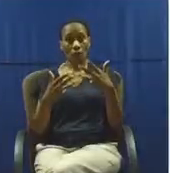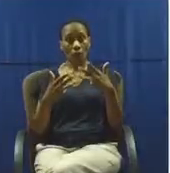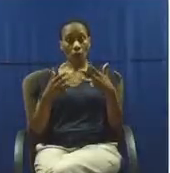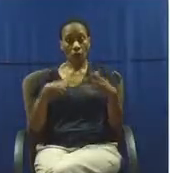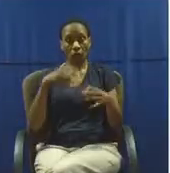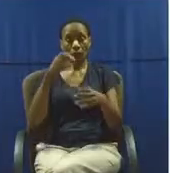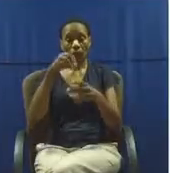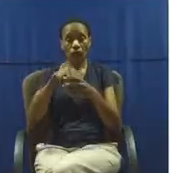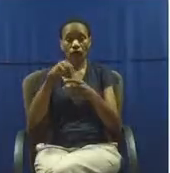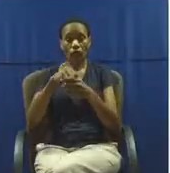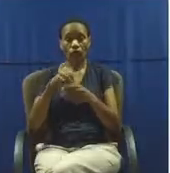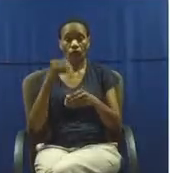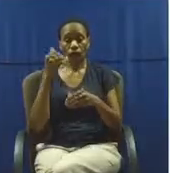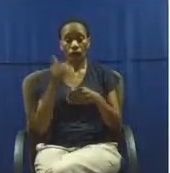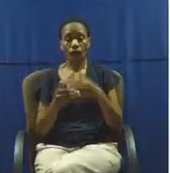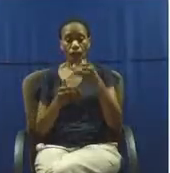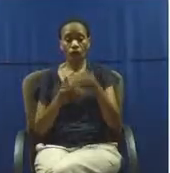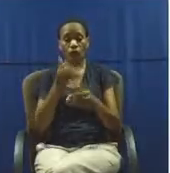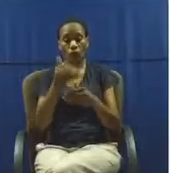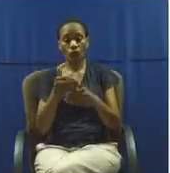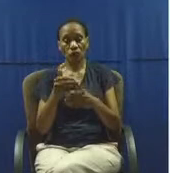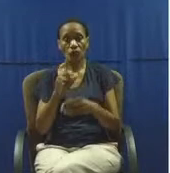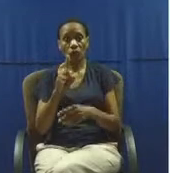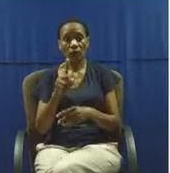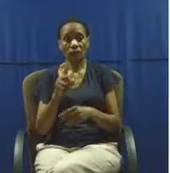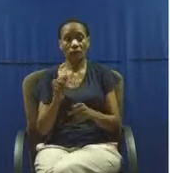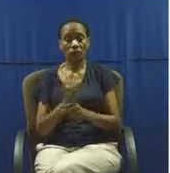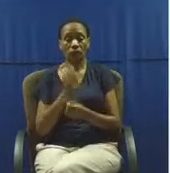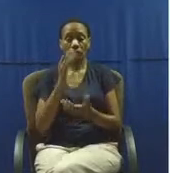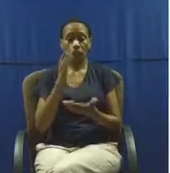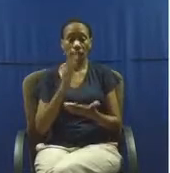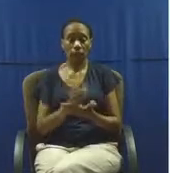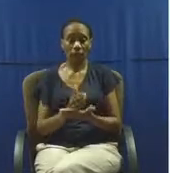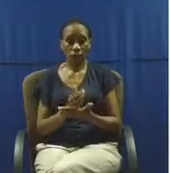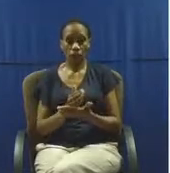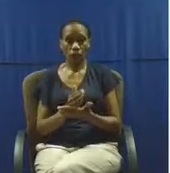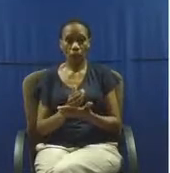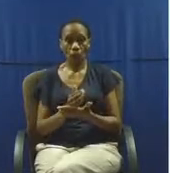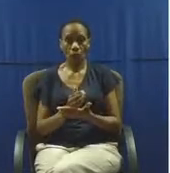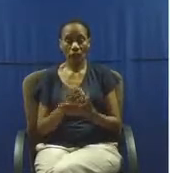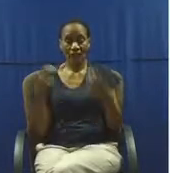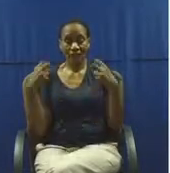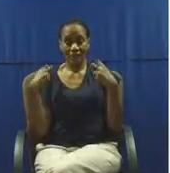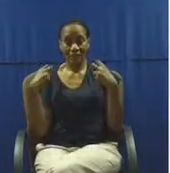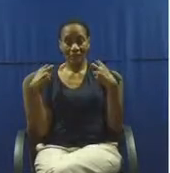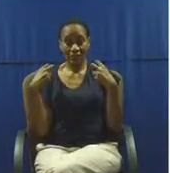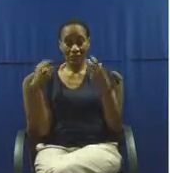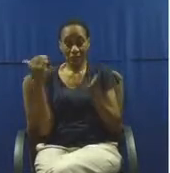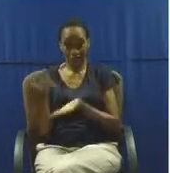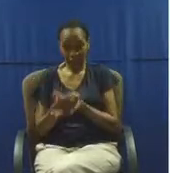involved in the process of ensuring that we strengthen the security